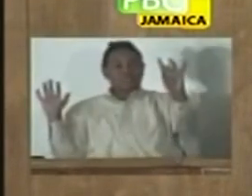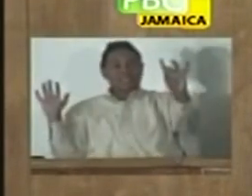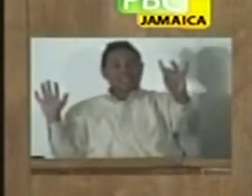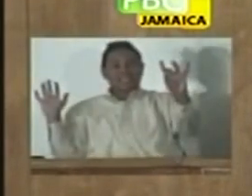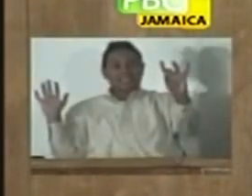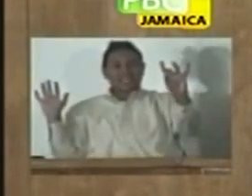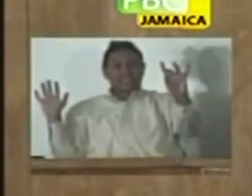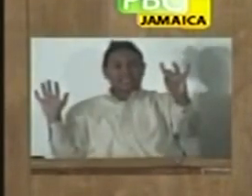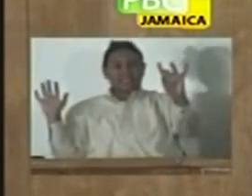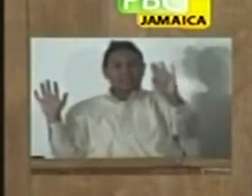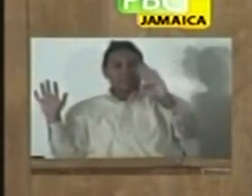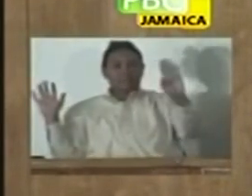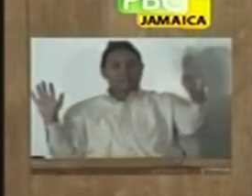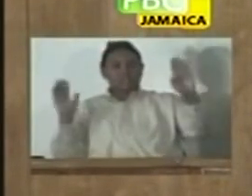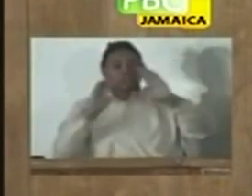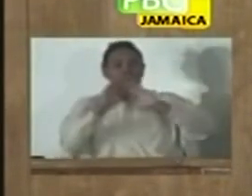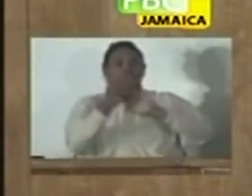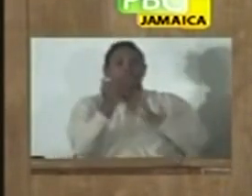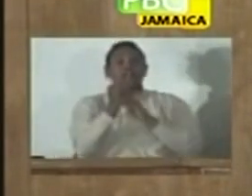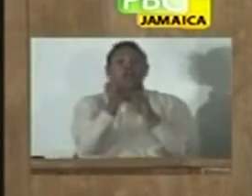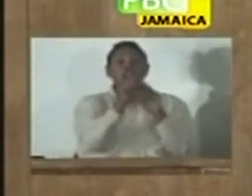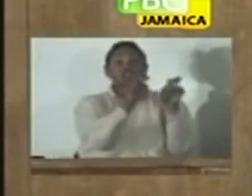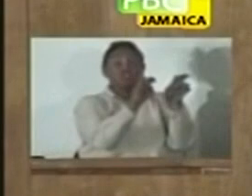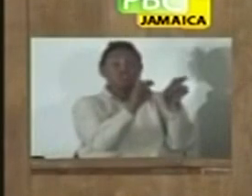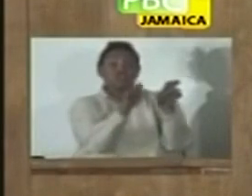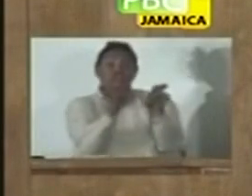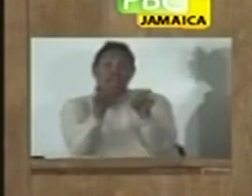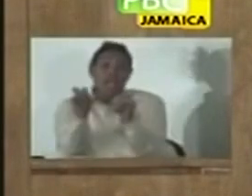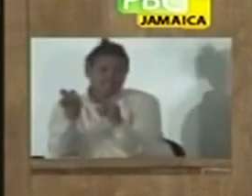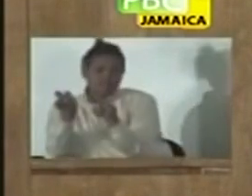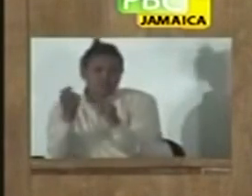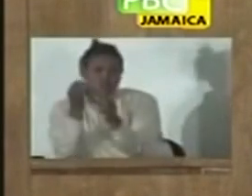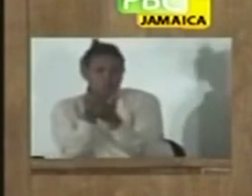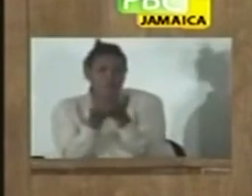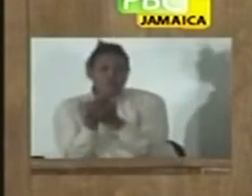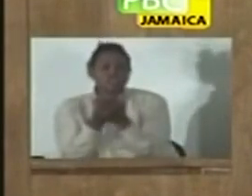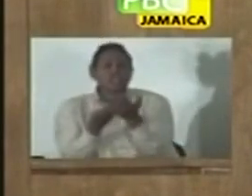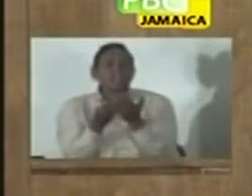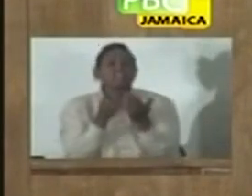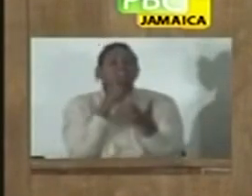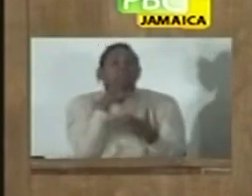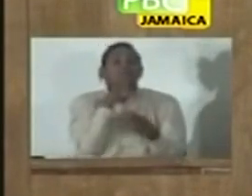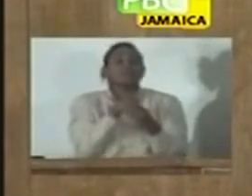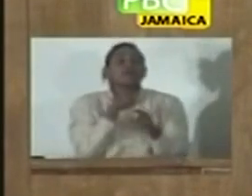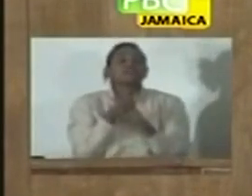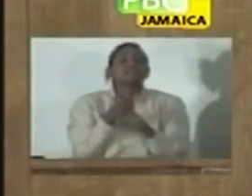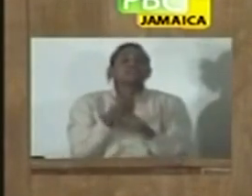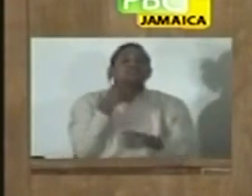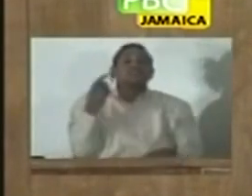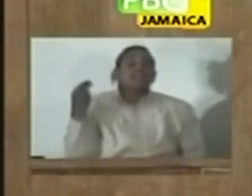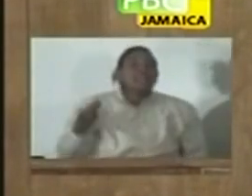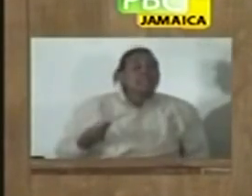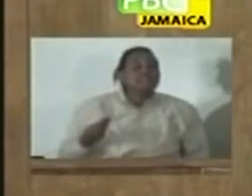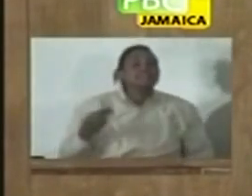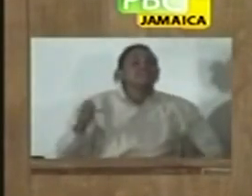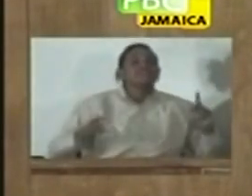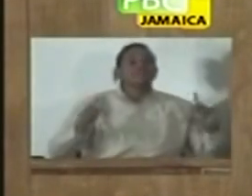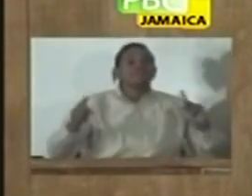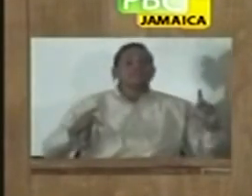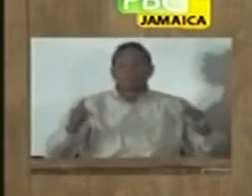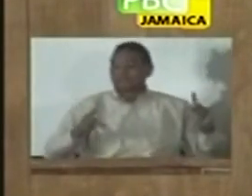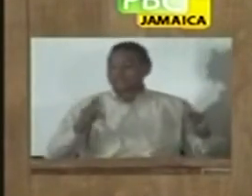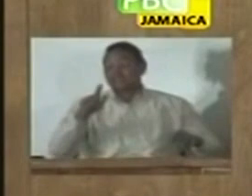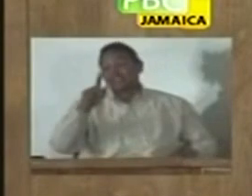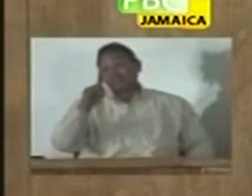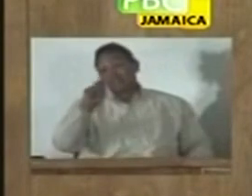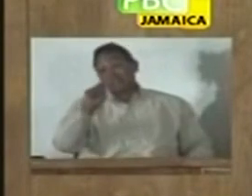208+ billion Jamaican dollars to be transferred to the budget, is part of the legacy of the People's